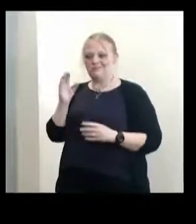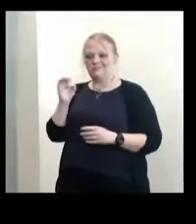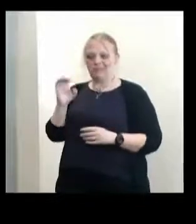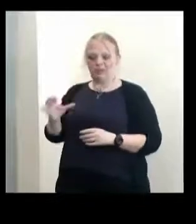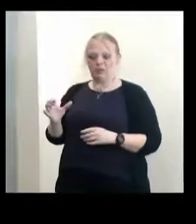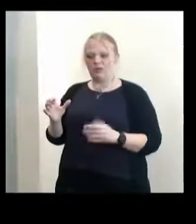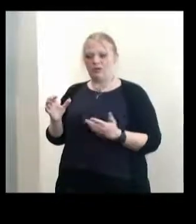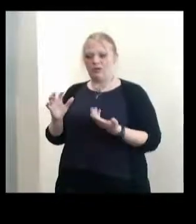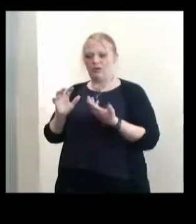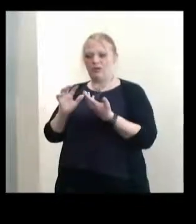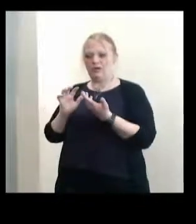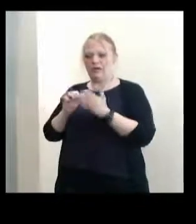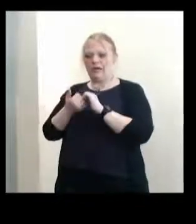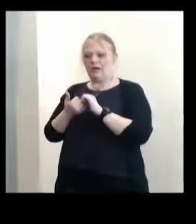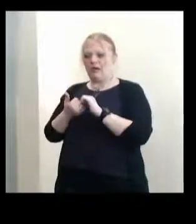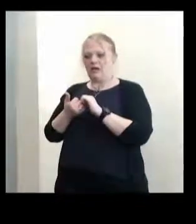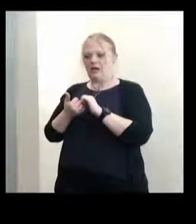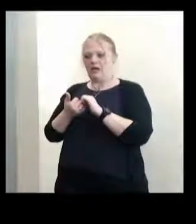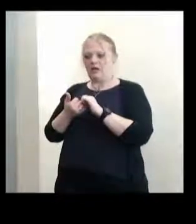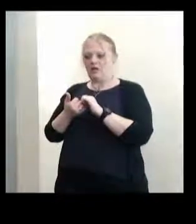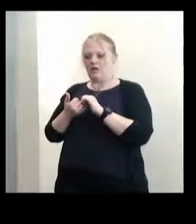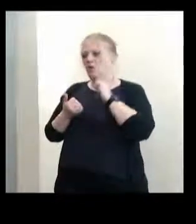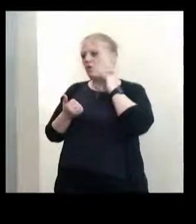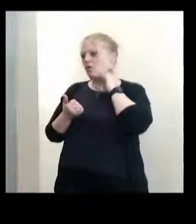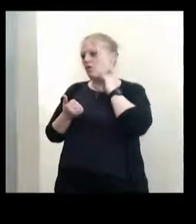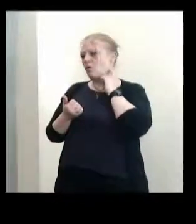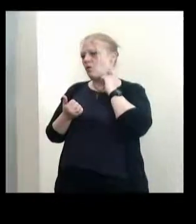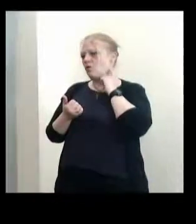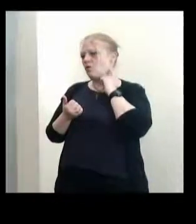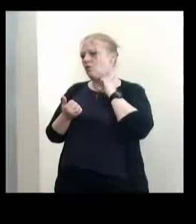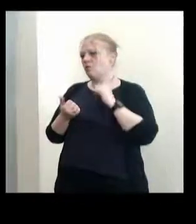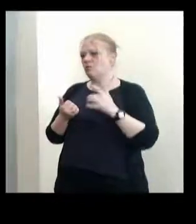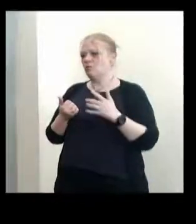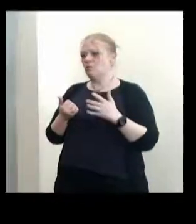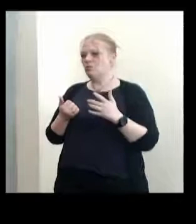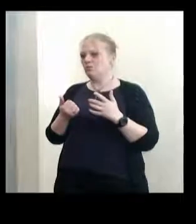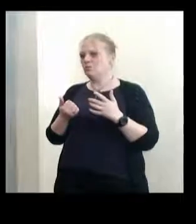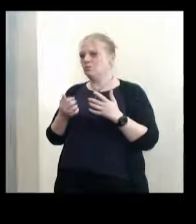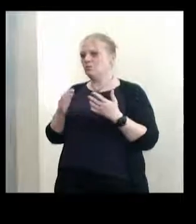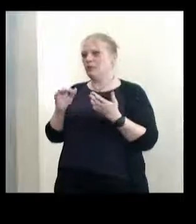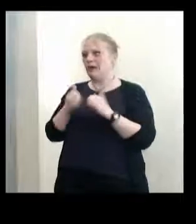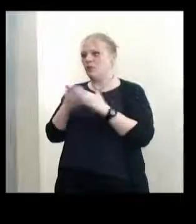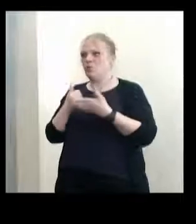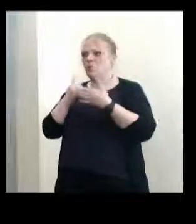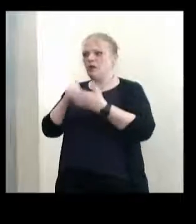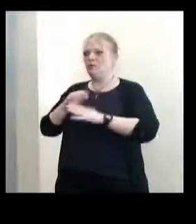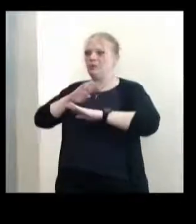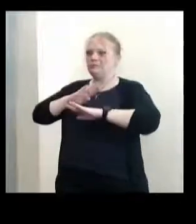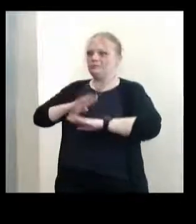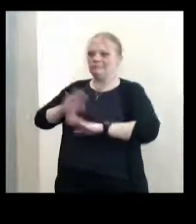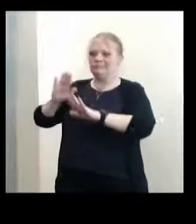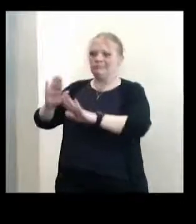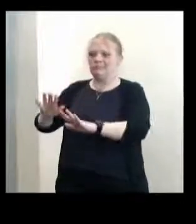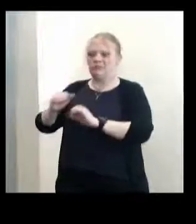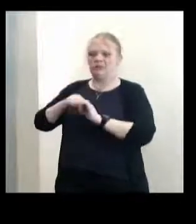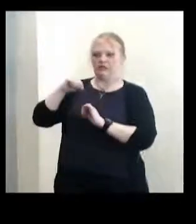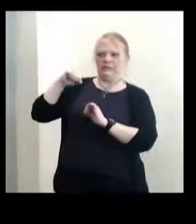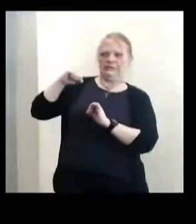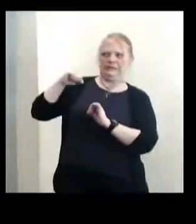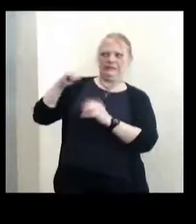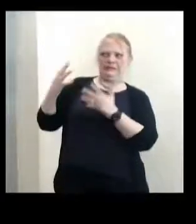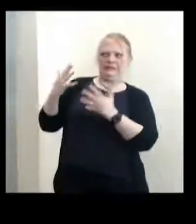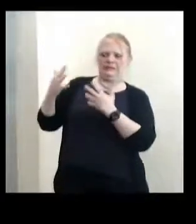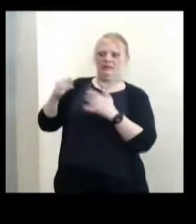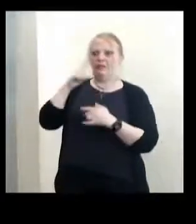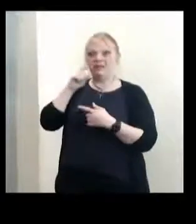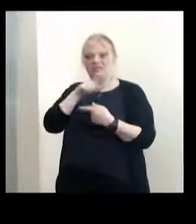you combat any vaccine hesitancy that might come from that news, especially when you're dealing with certain zip codes where